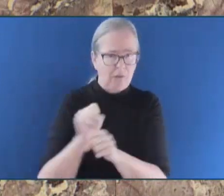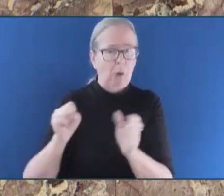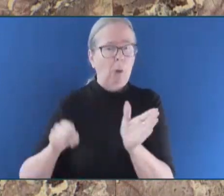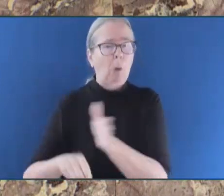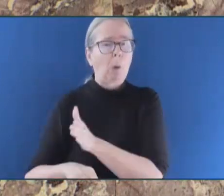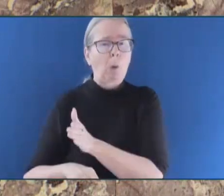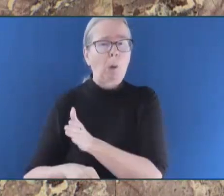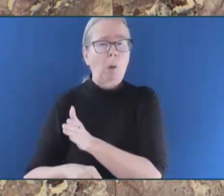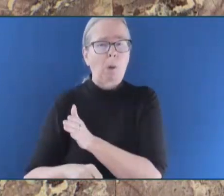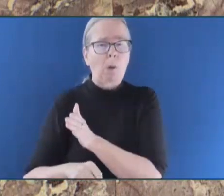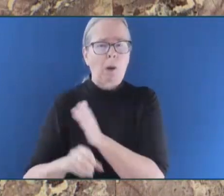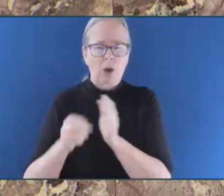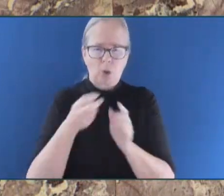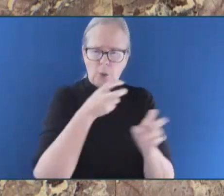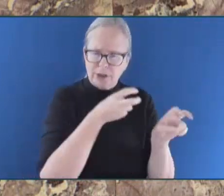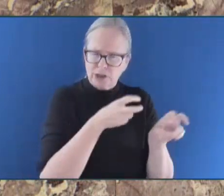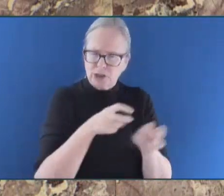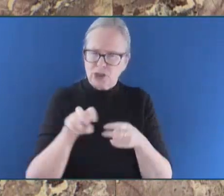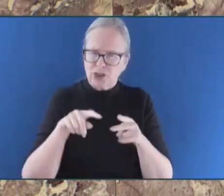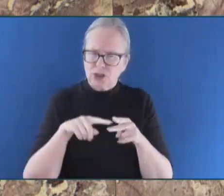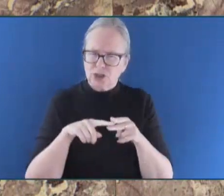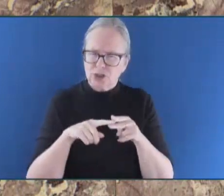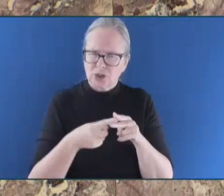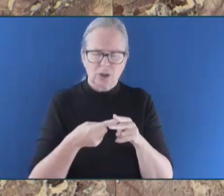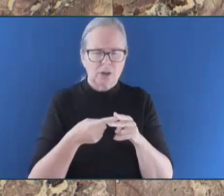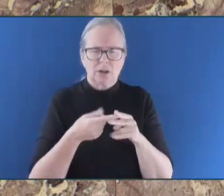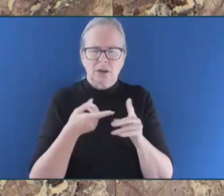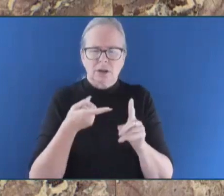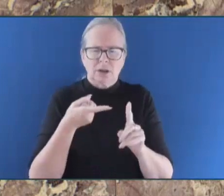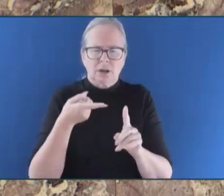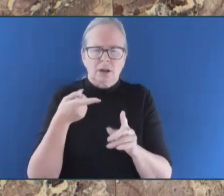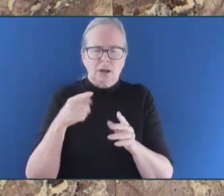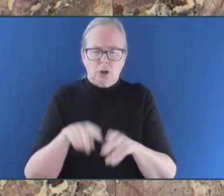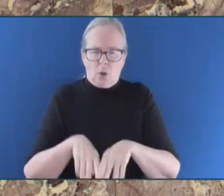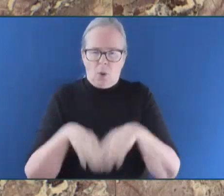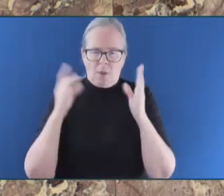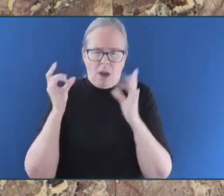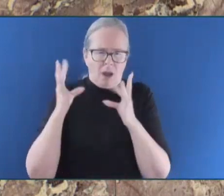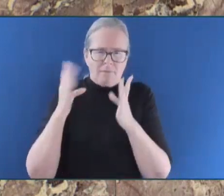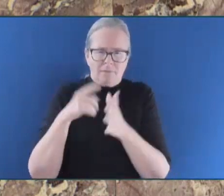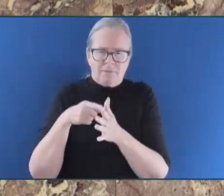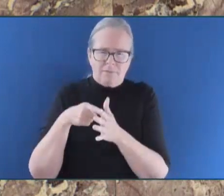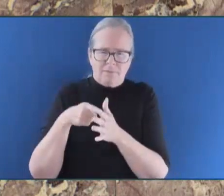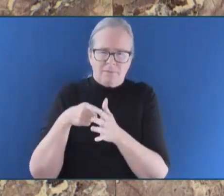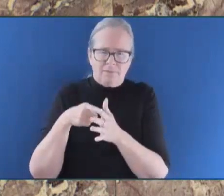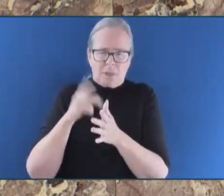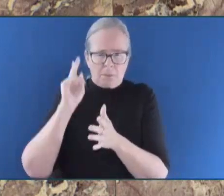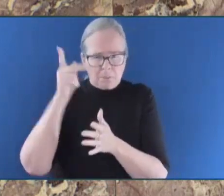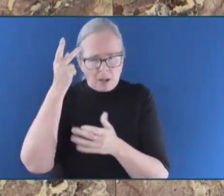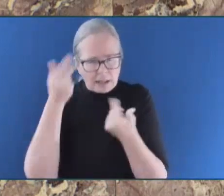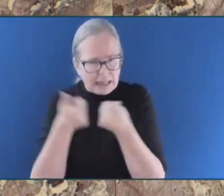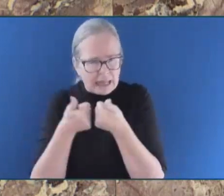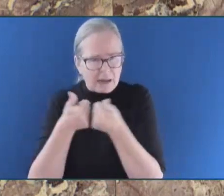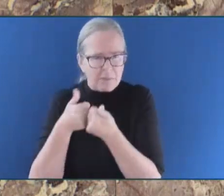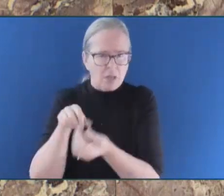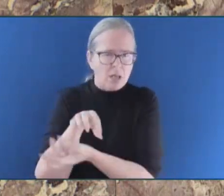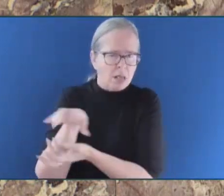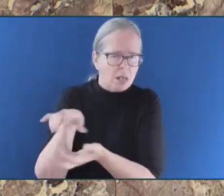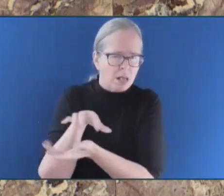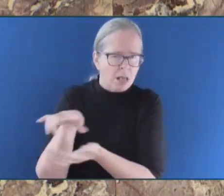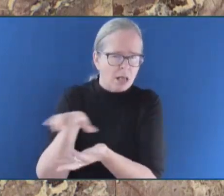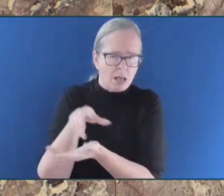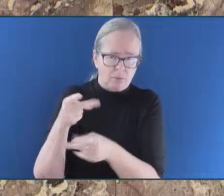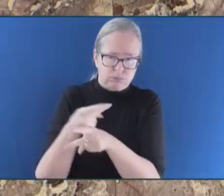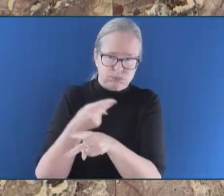indecision and politics that got us to where we are here today. It doesn't matter what shoulder patch an officer wears,